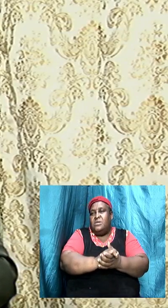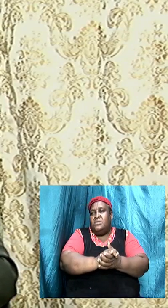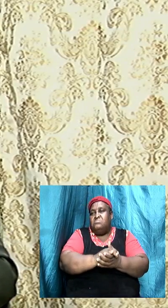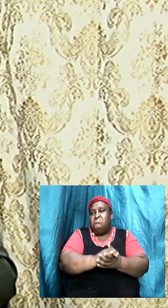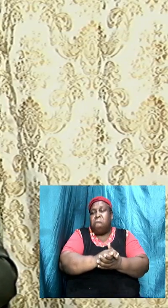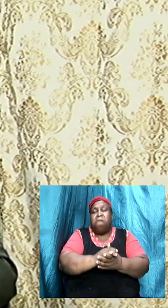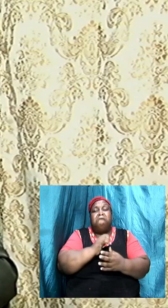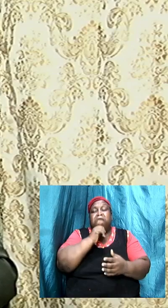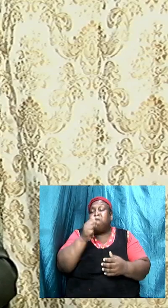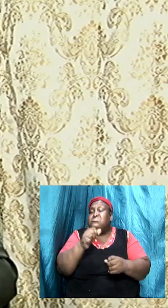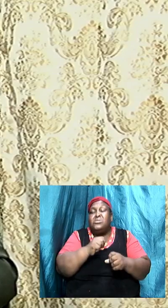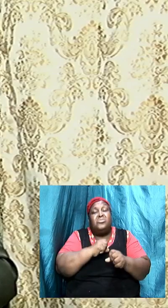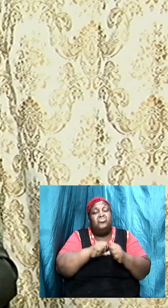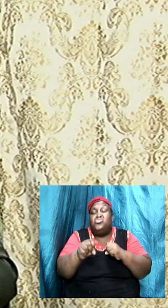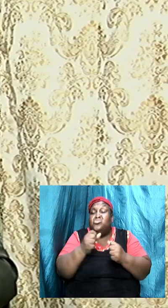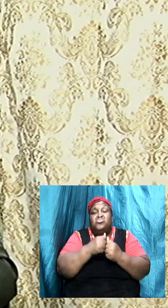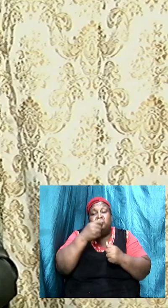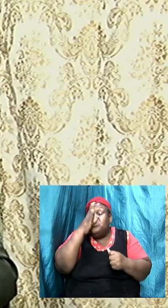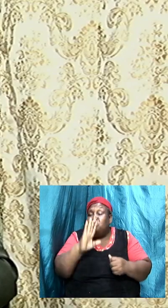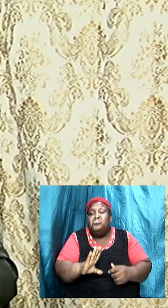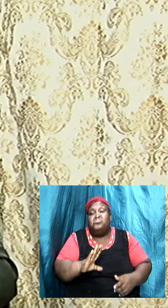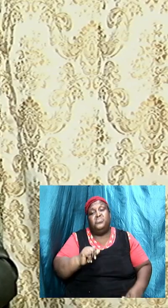Not so with God.